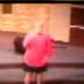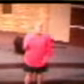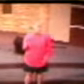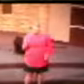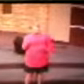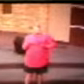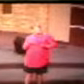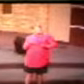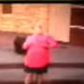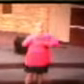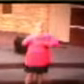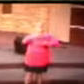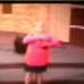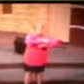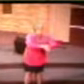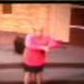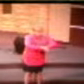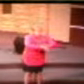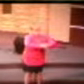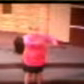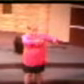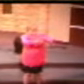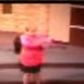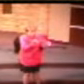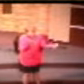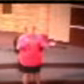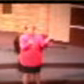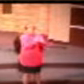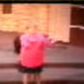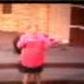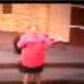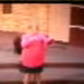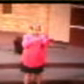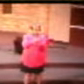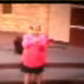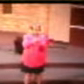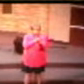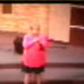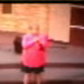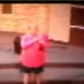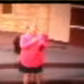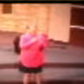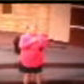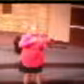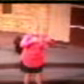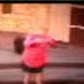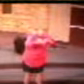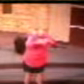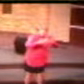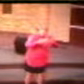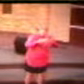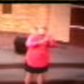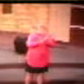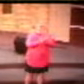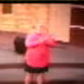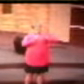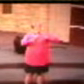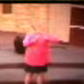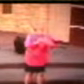that God created and be wounded by those that he had created. And yet that's what happens, isn't it?